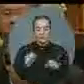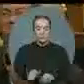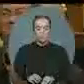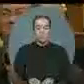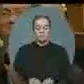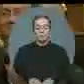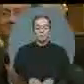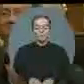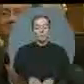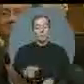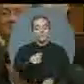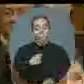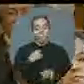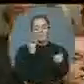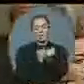clarity for this country.